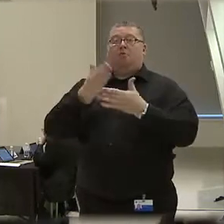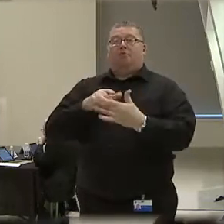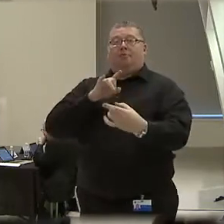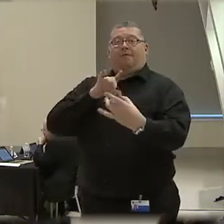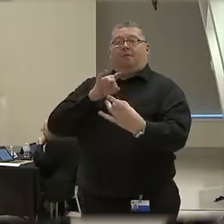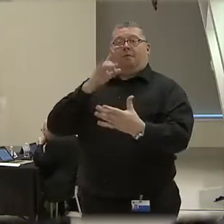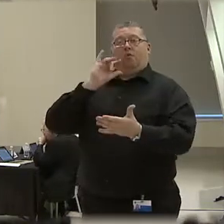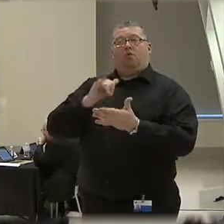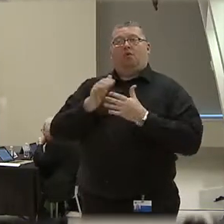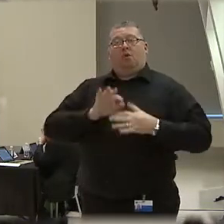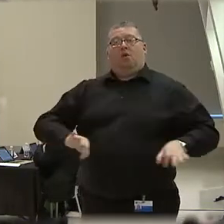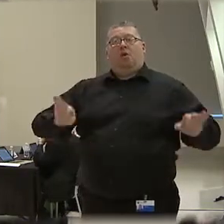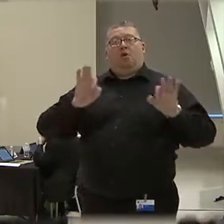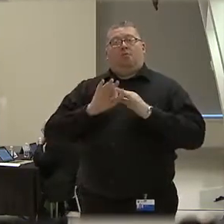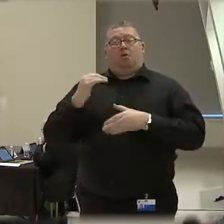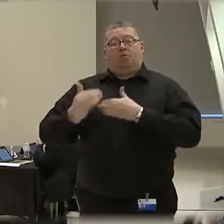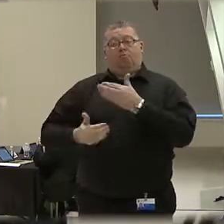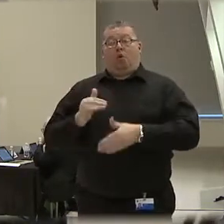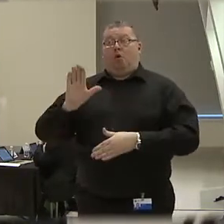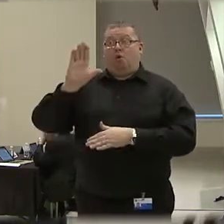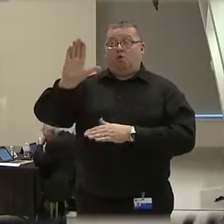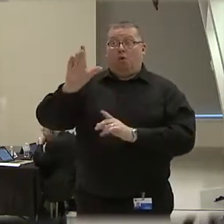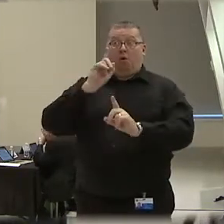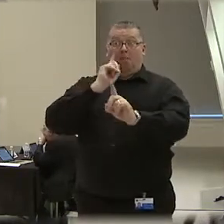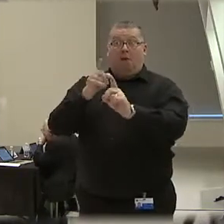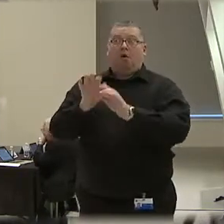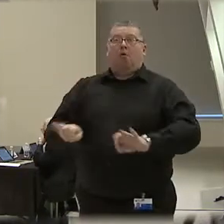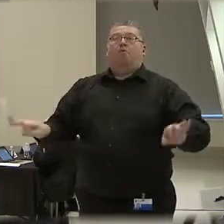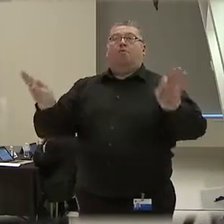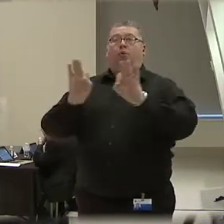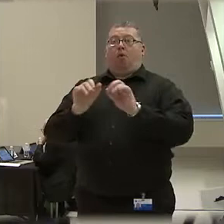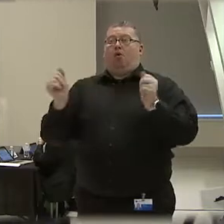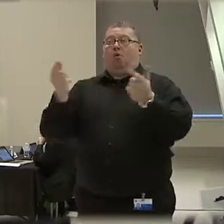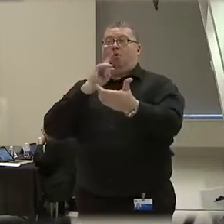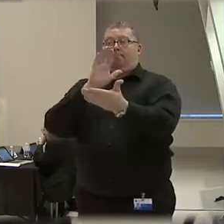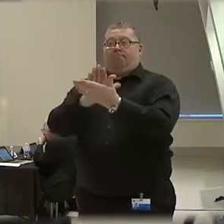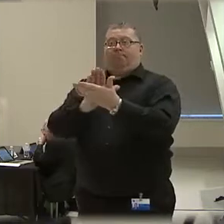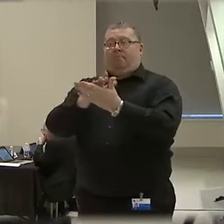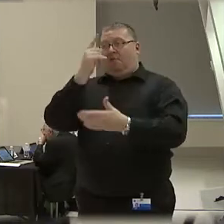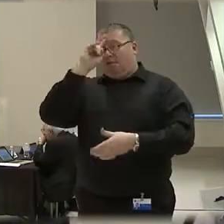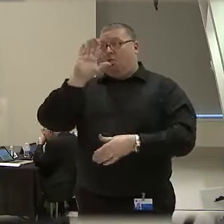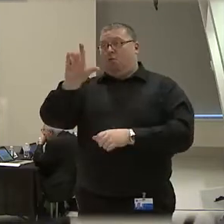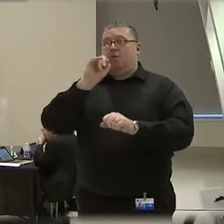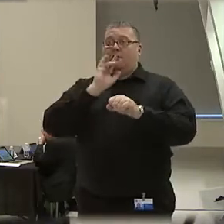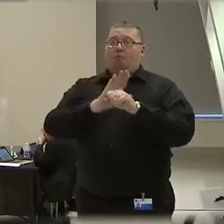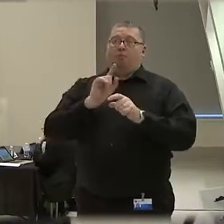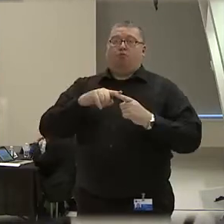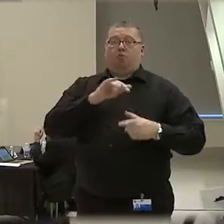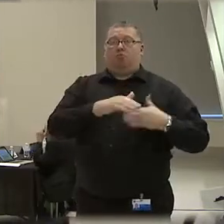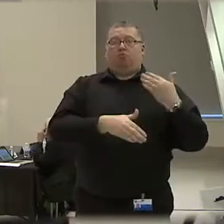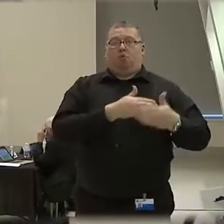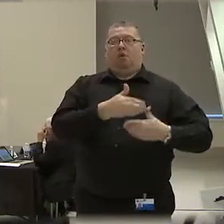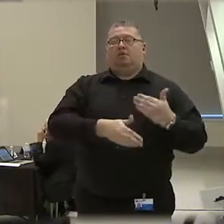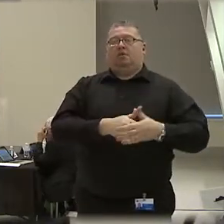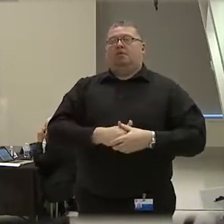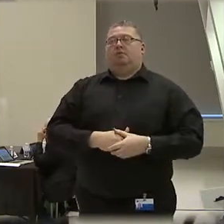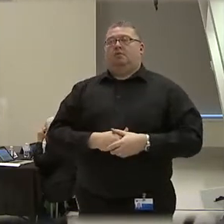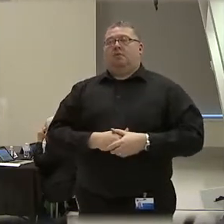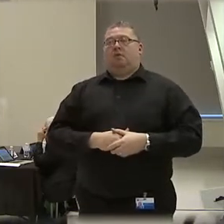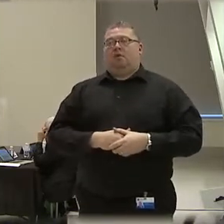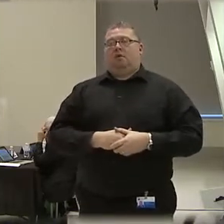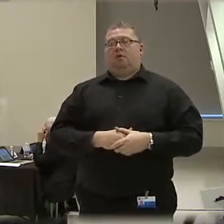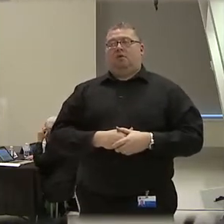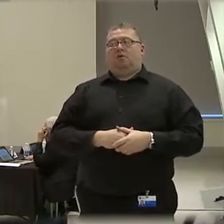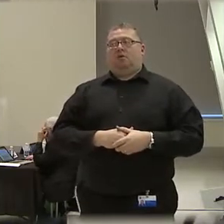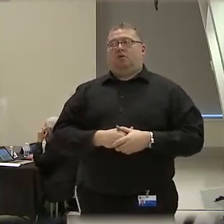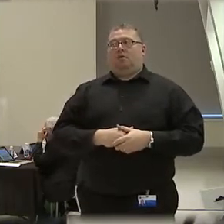this important process. Yours is an important mission, and you are all to be commended for your commitment to this process. NACOL, with its